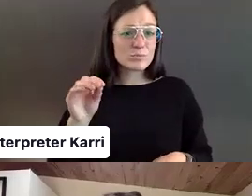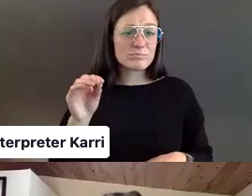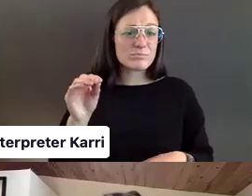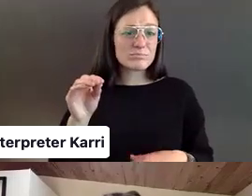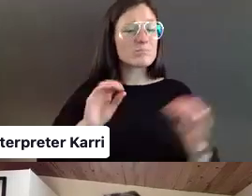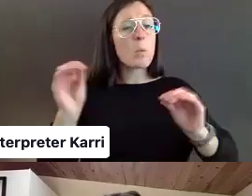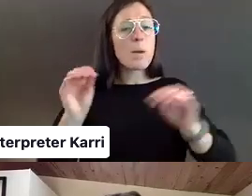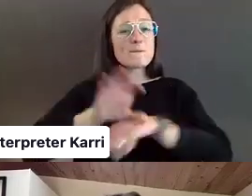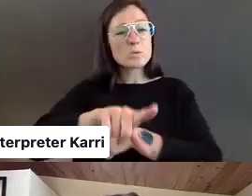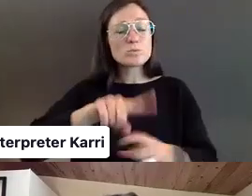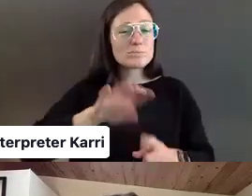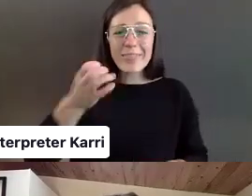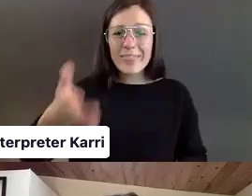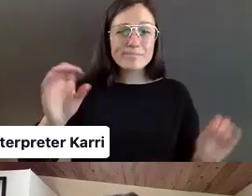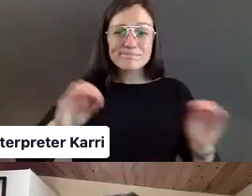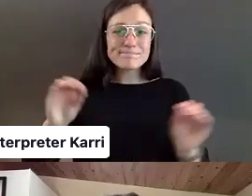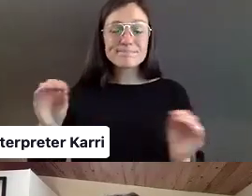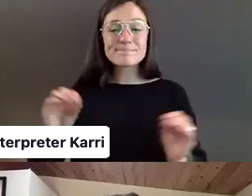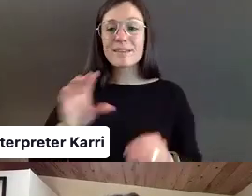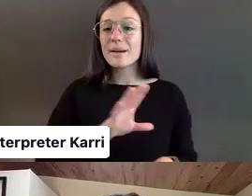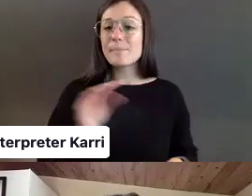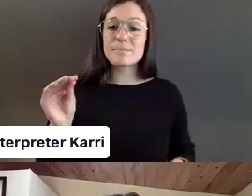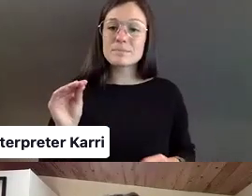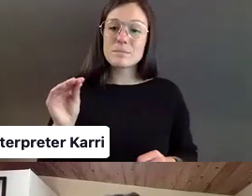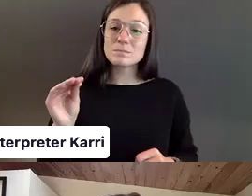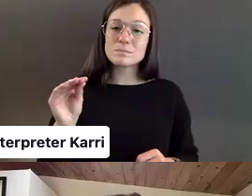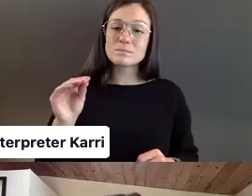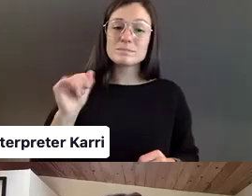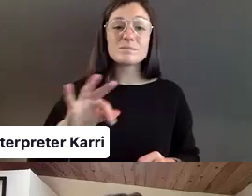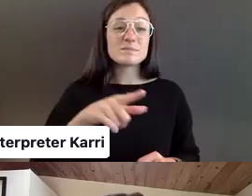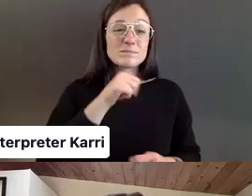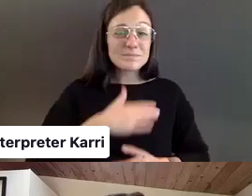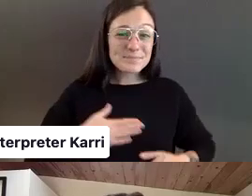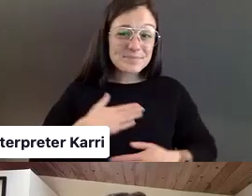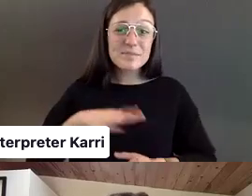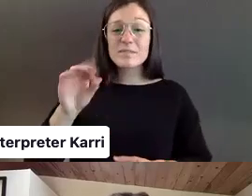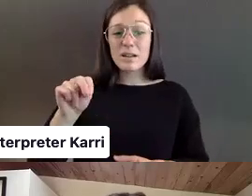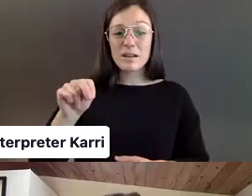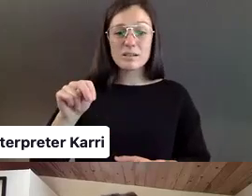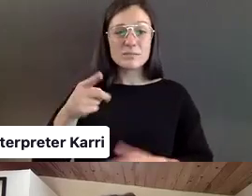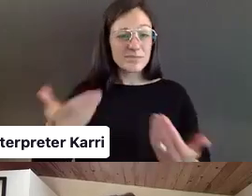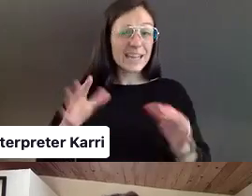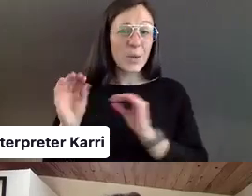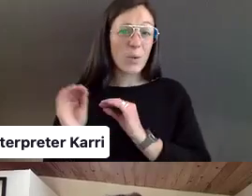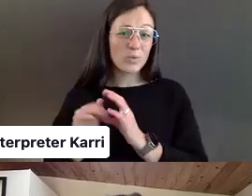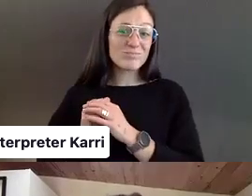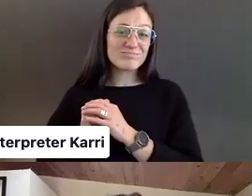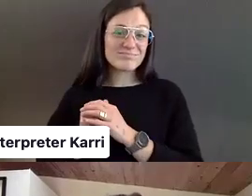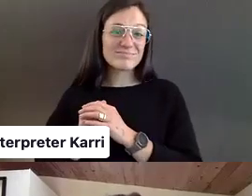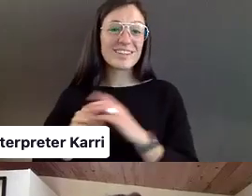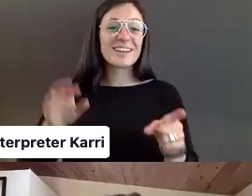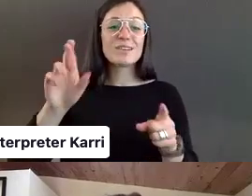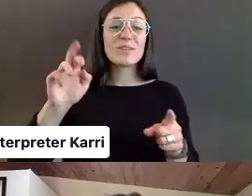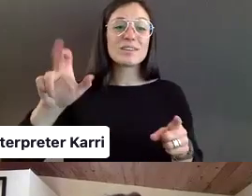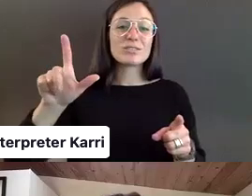one's forcing you to be there. And if you're not having fun, you can go. Yeah, I wanted to